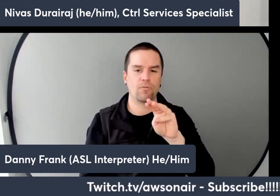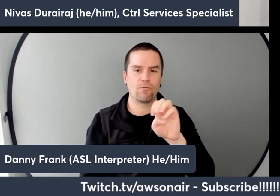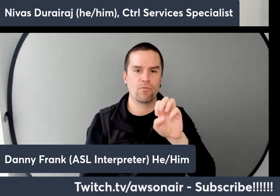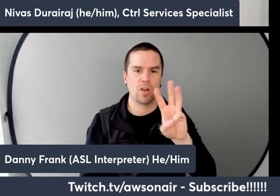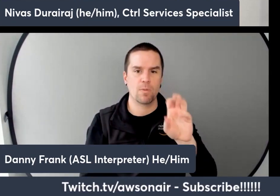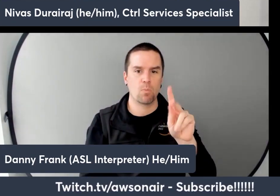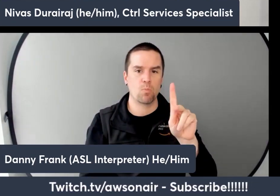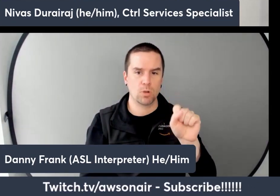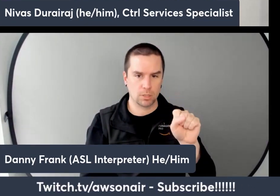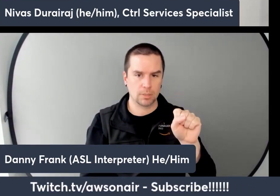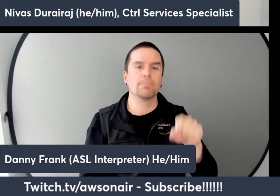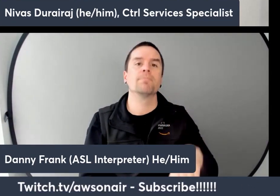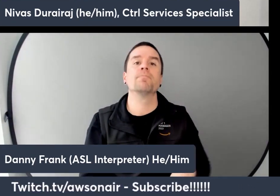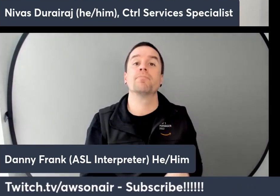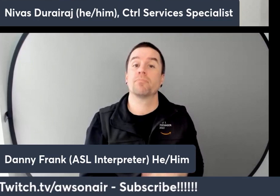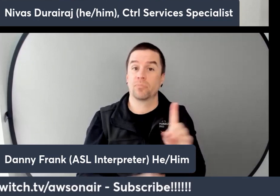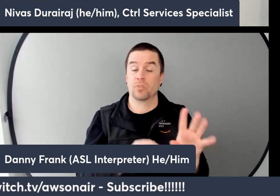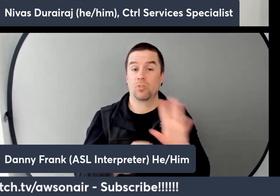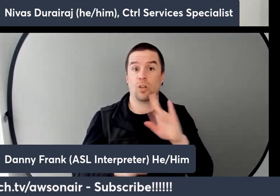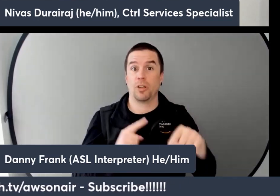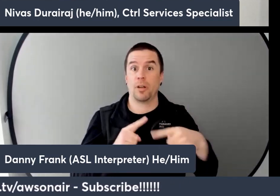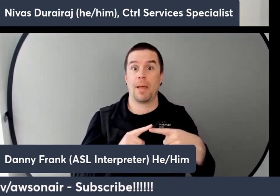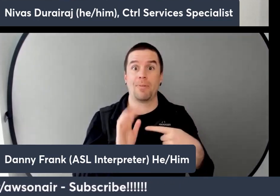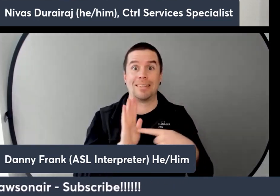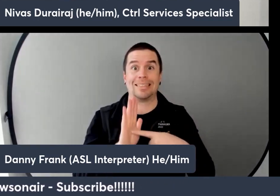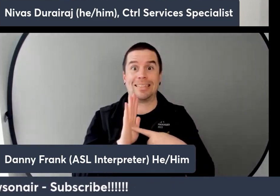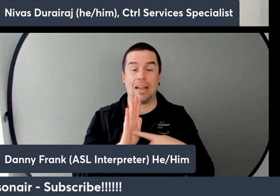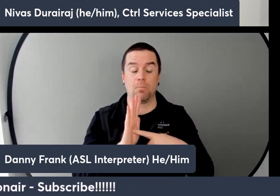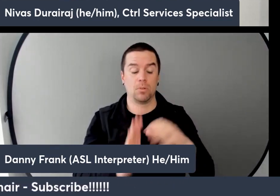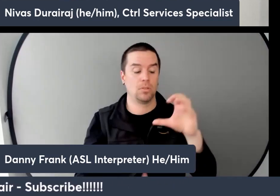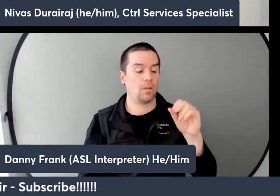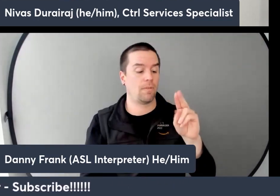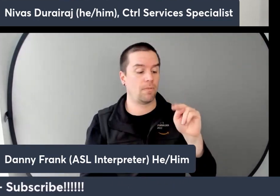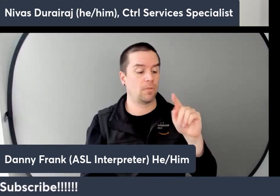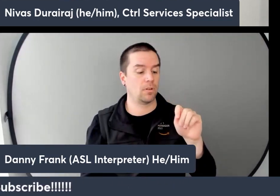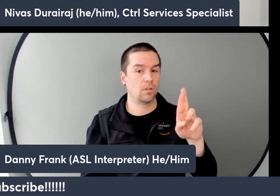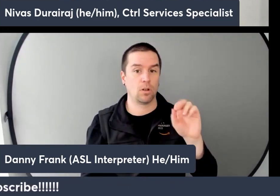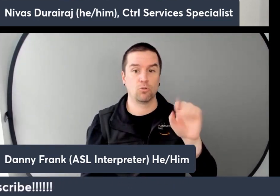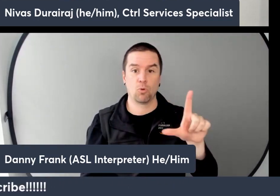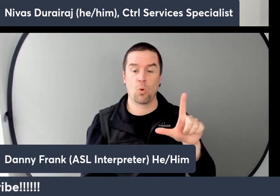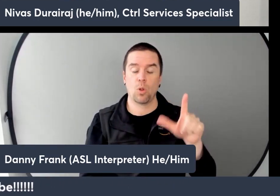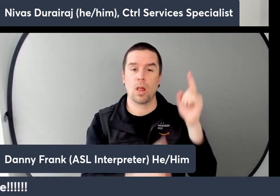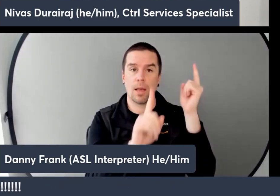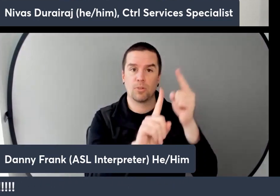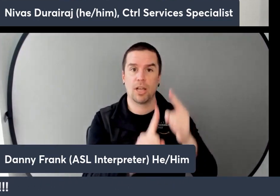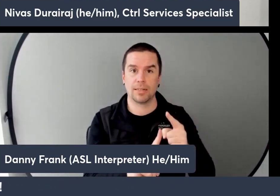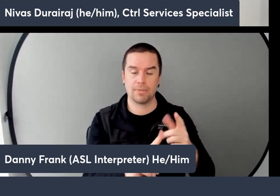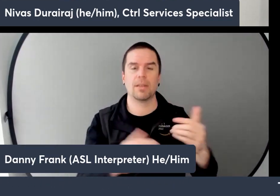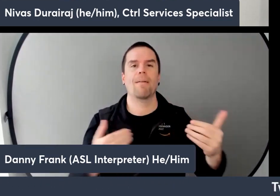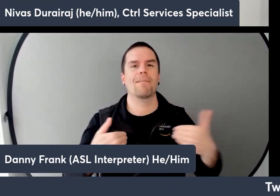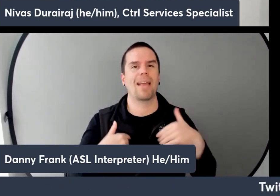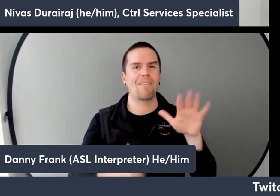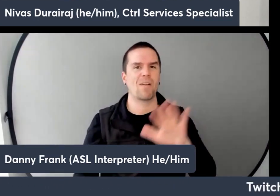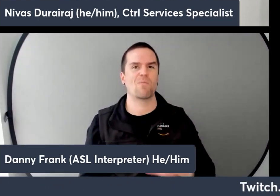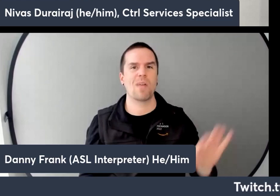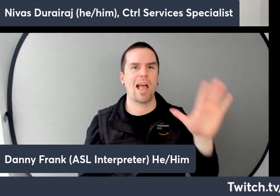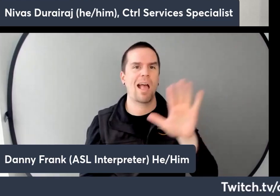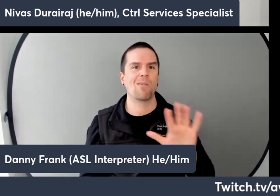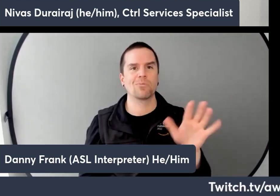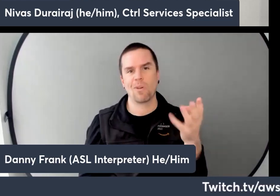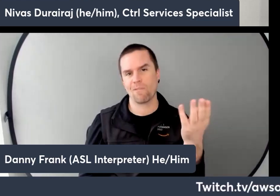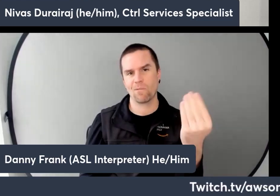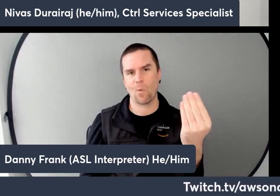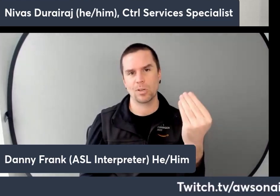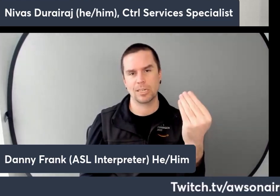of the examples of control objectives, which we are going to see during our demo as well, we have around 14 control objectives that